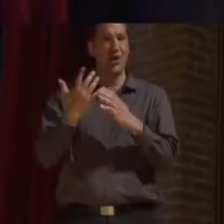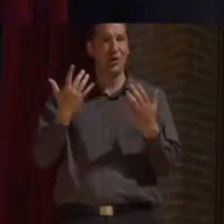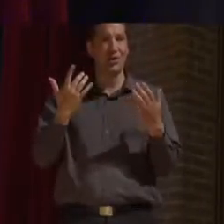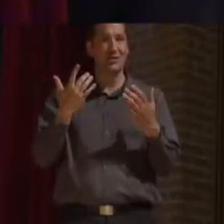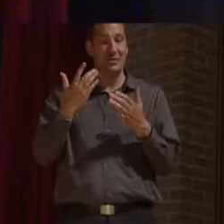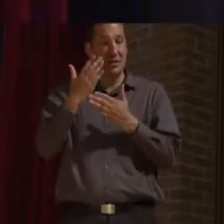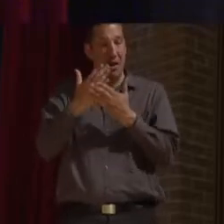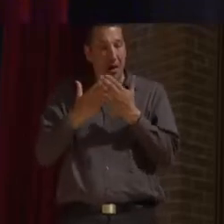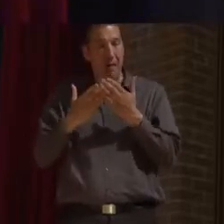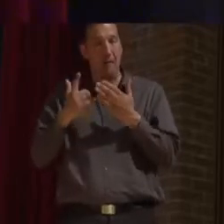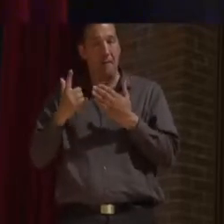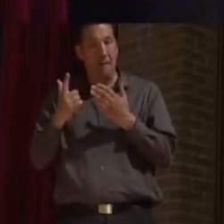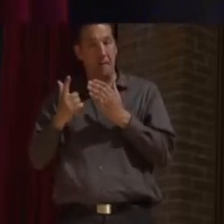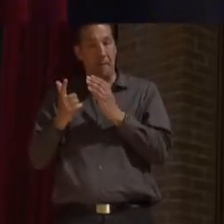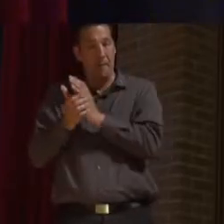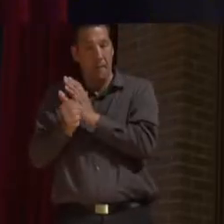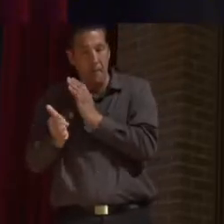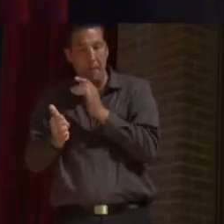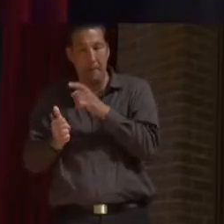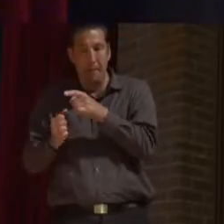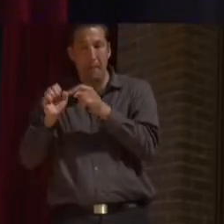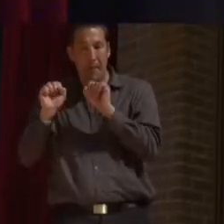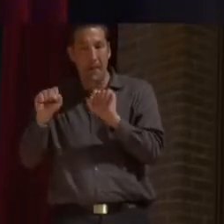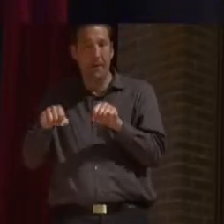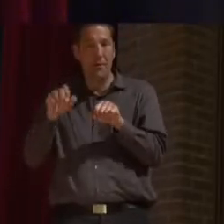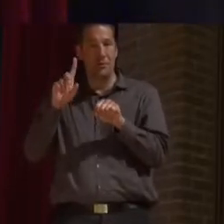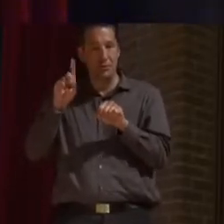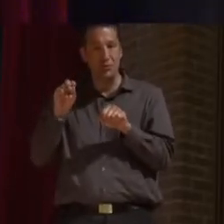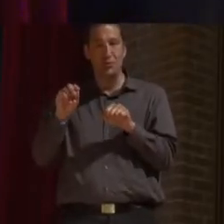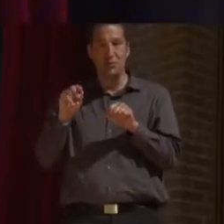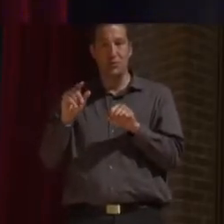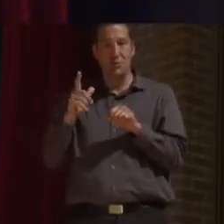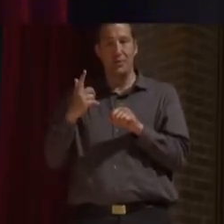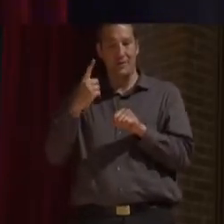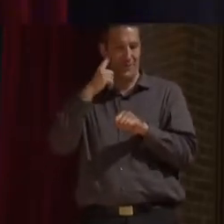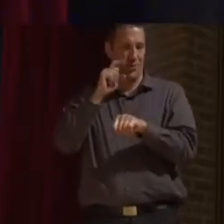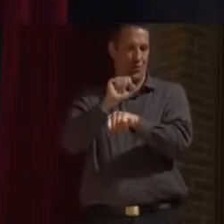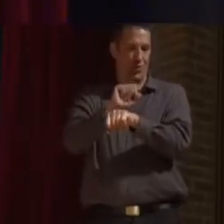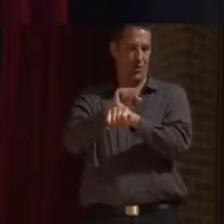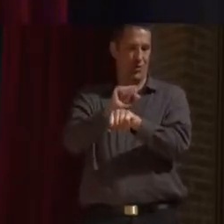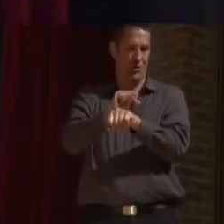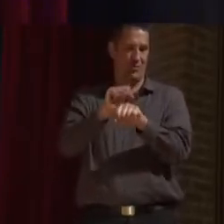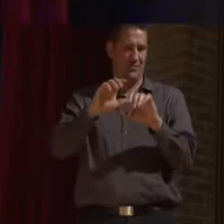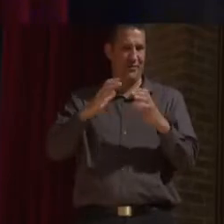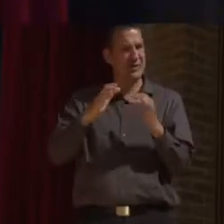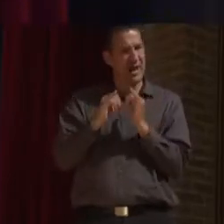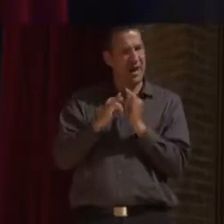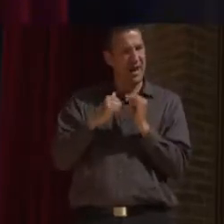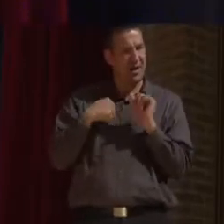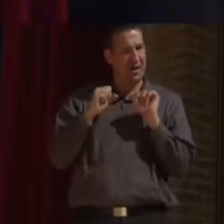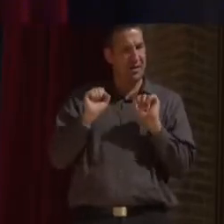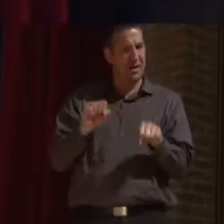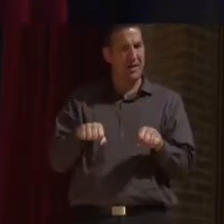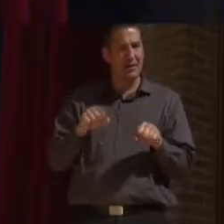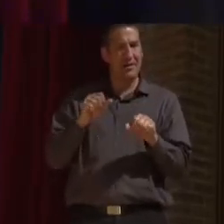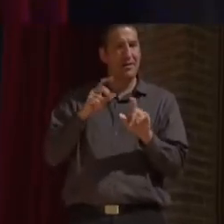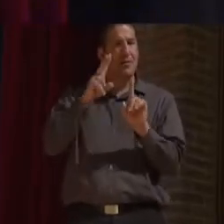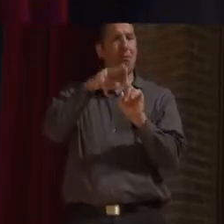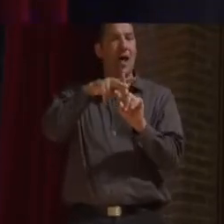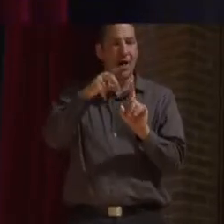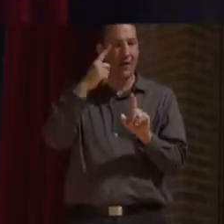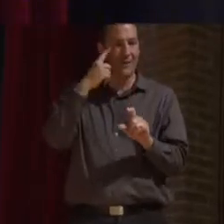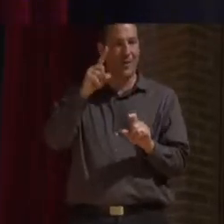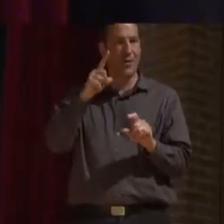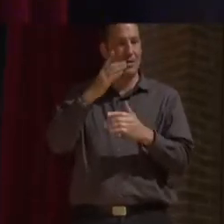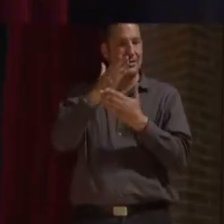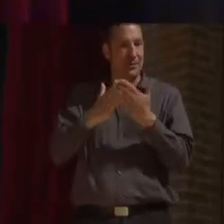that we said that our students can bring to the workforce, and how can we use some of that to overcome some of the